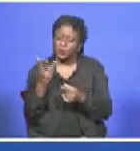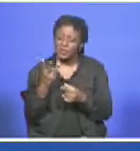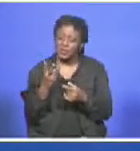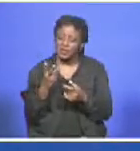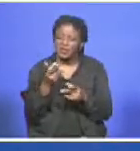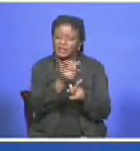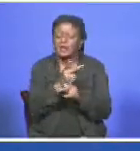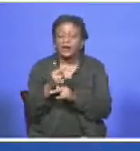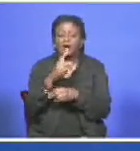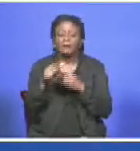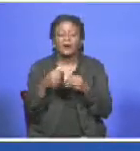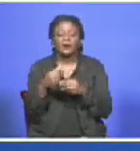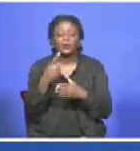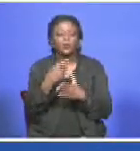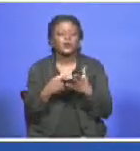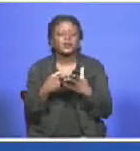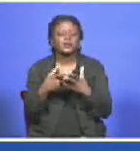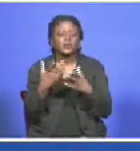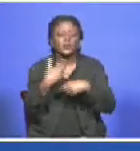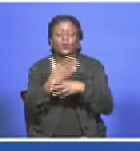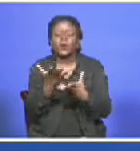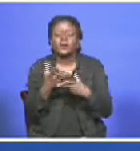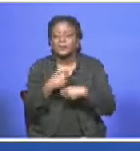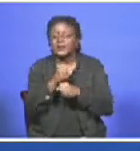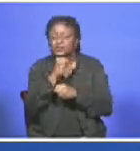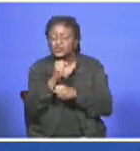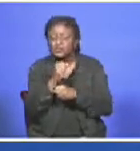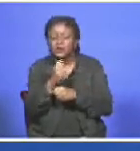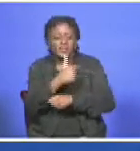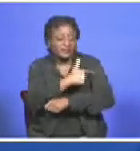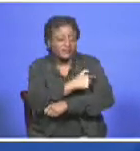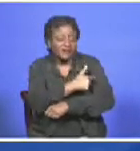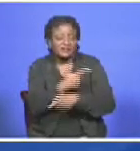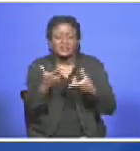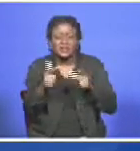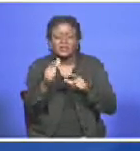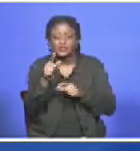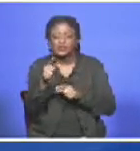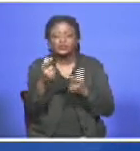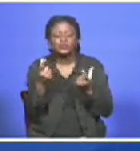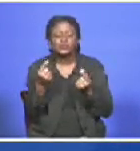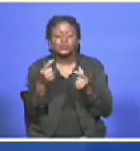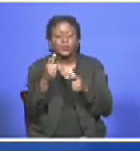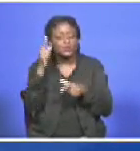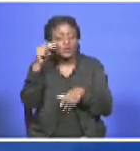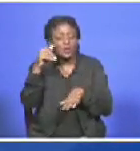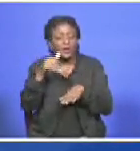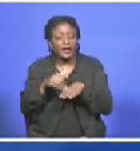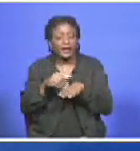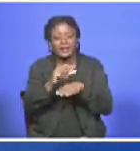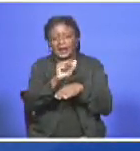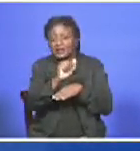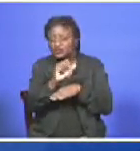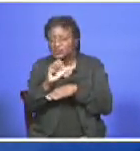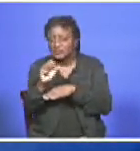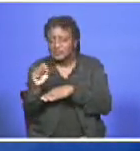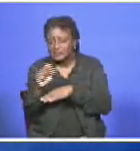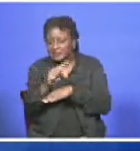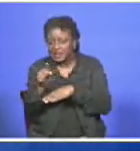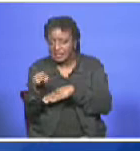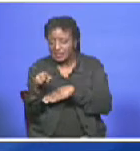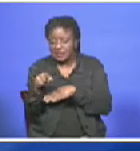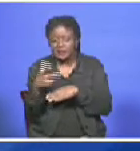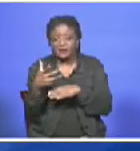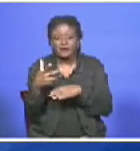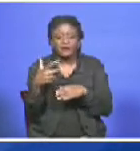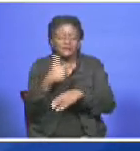make sure the vaccine allows you to do? And then when you look at the AstraZeneca vaccine and the clinical data,